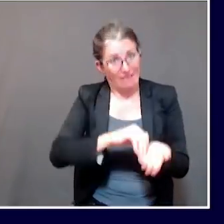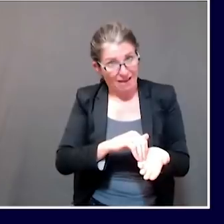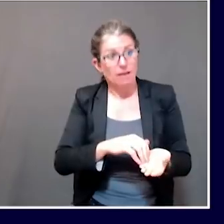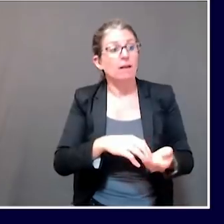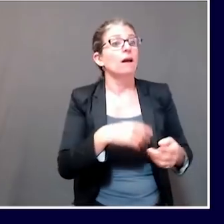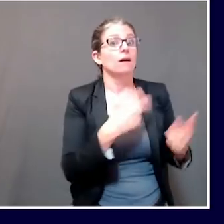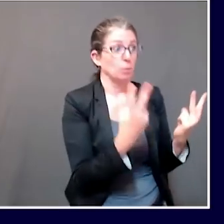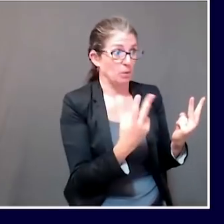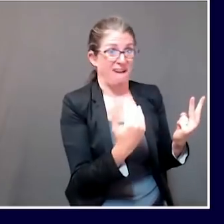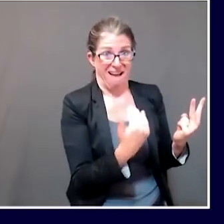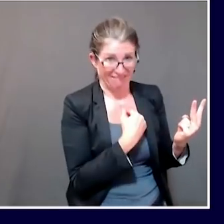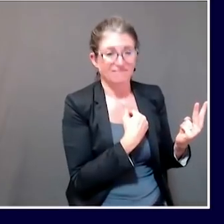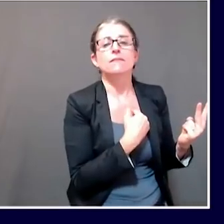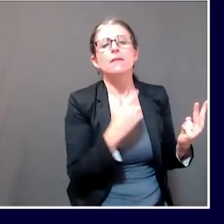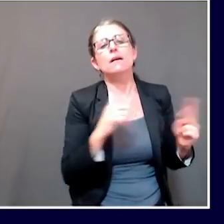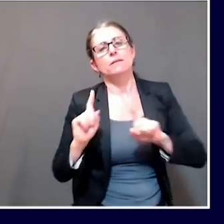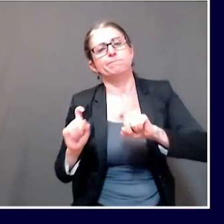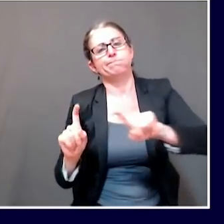available over the next few days.